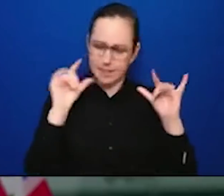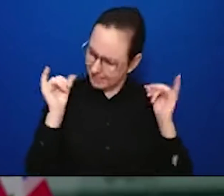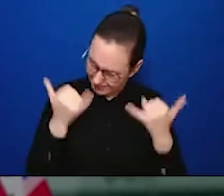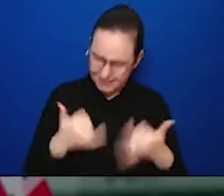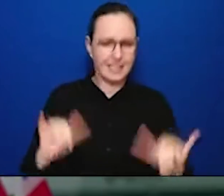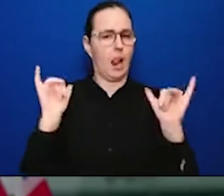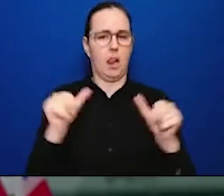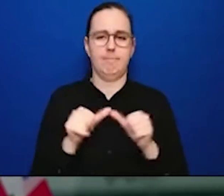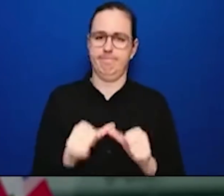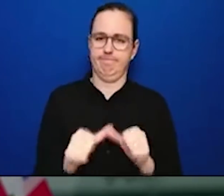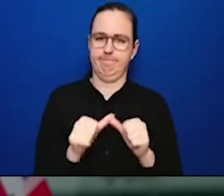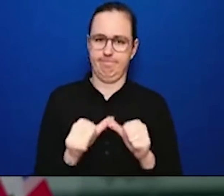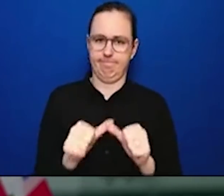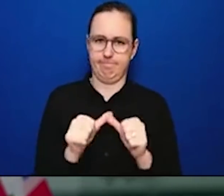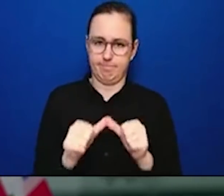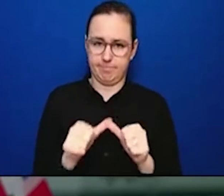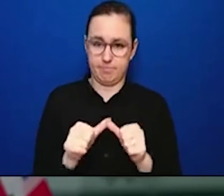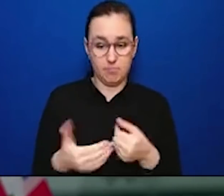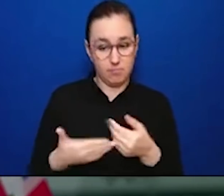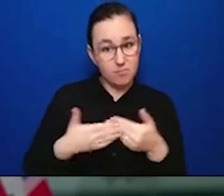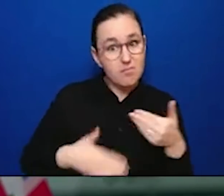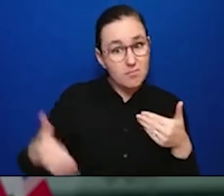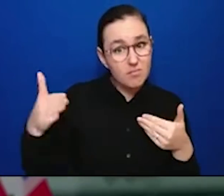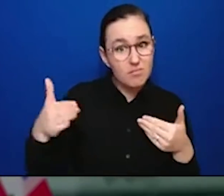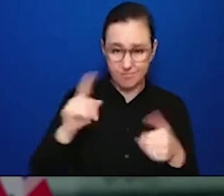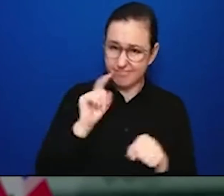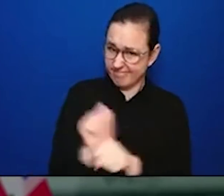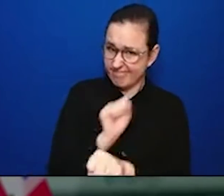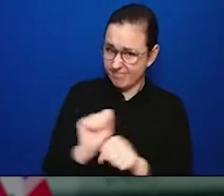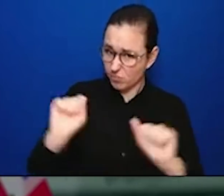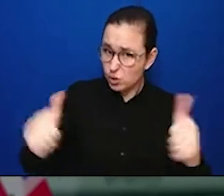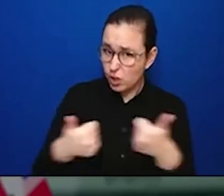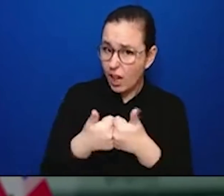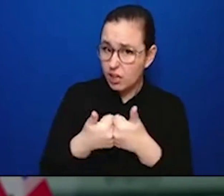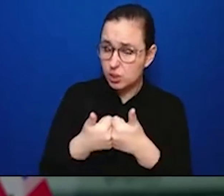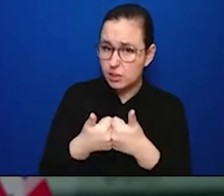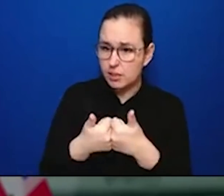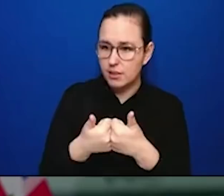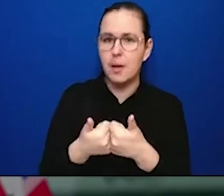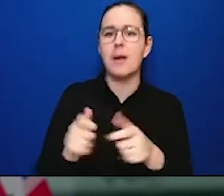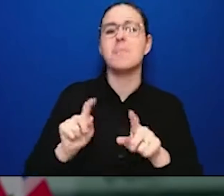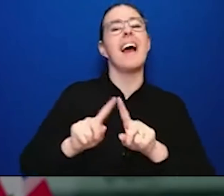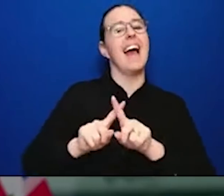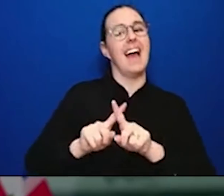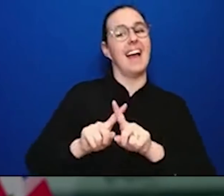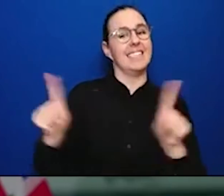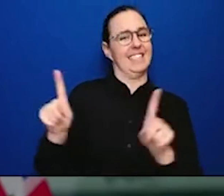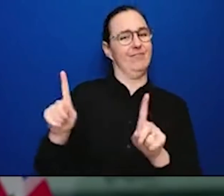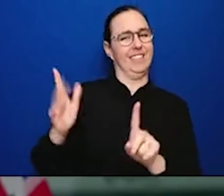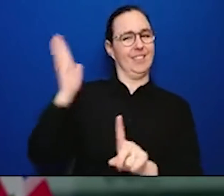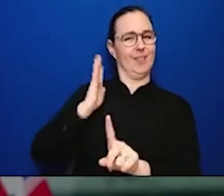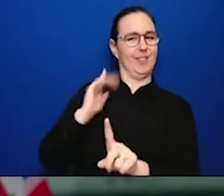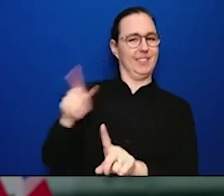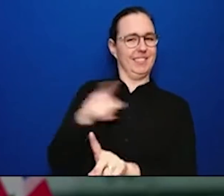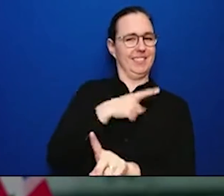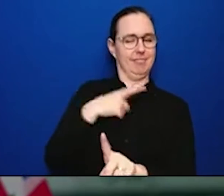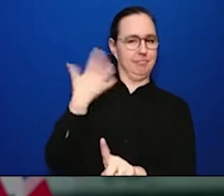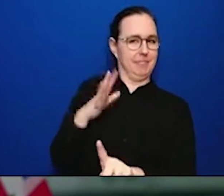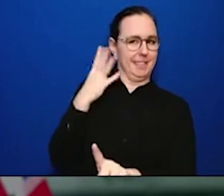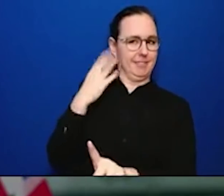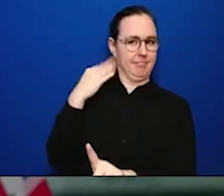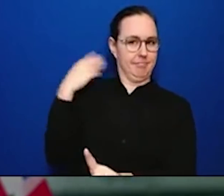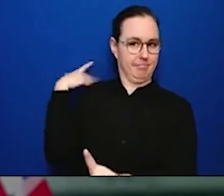challenges now. We know that some of the things that we did all along that made a difference with the strains that we've been dealing